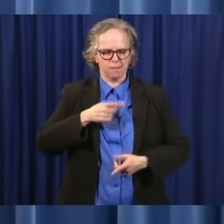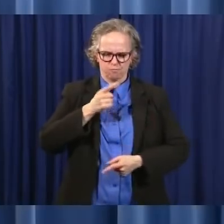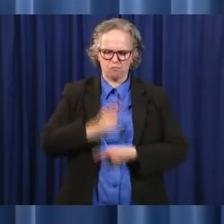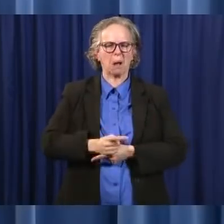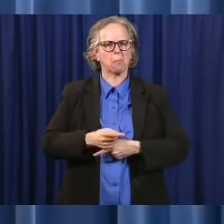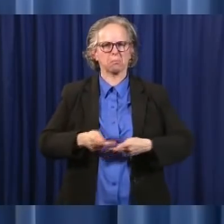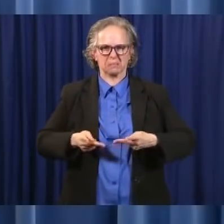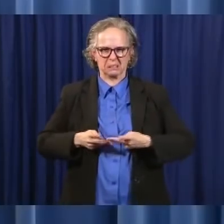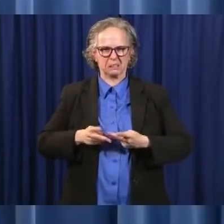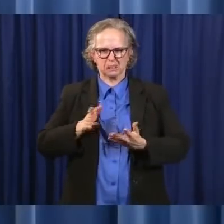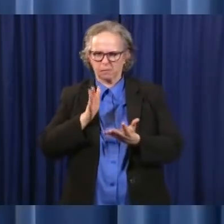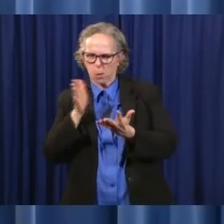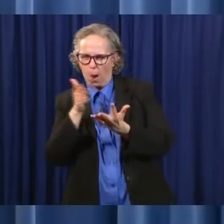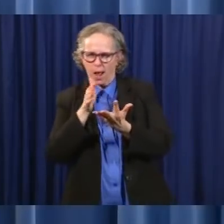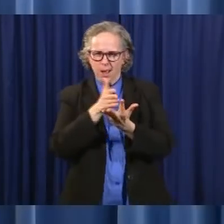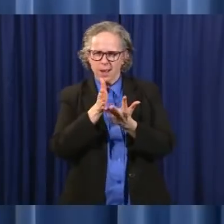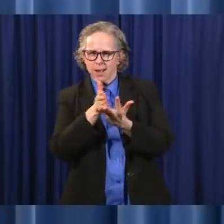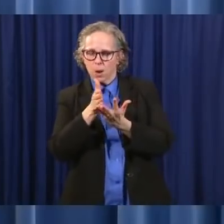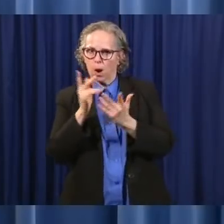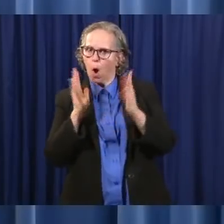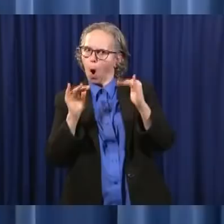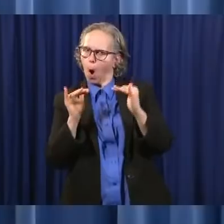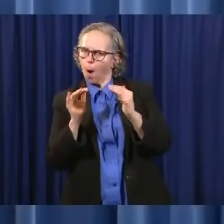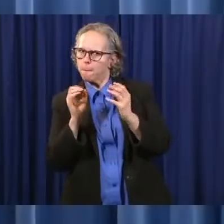could be. But